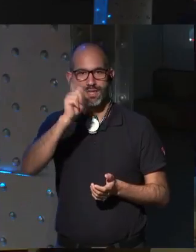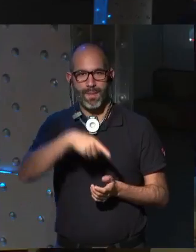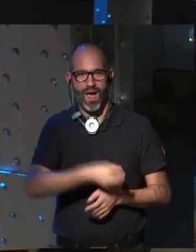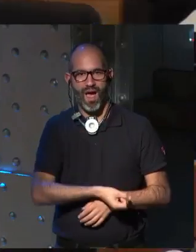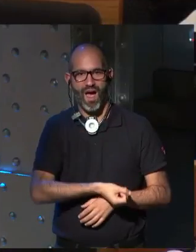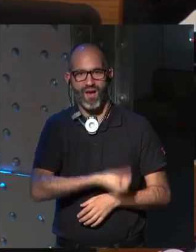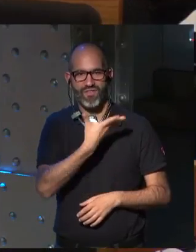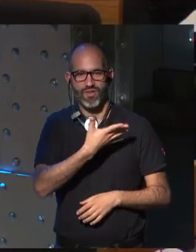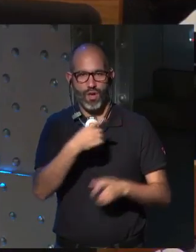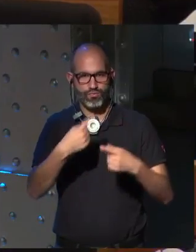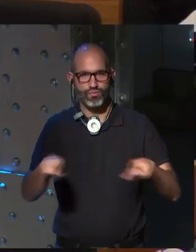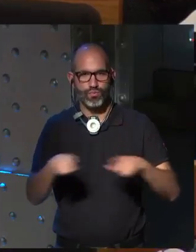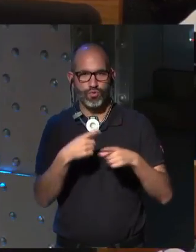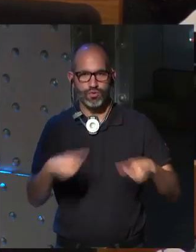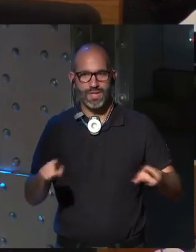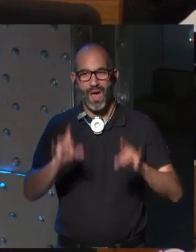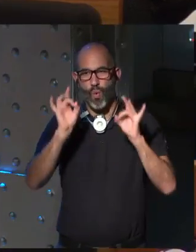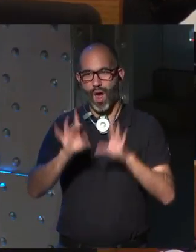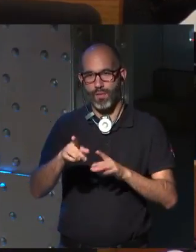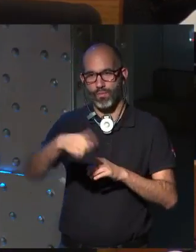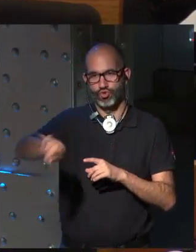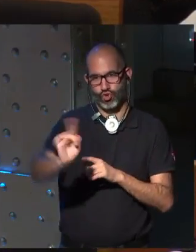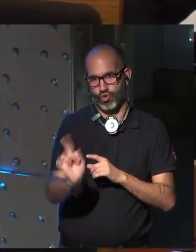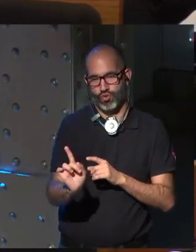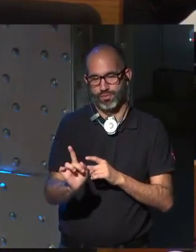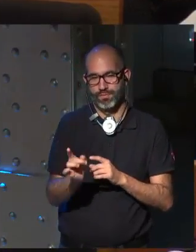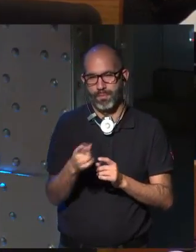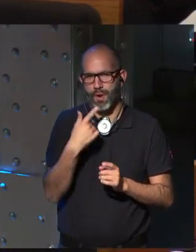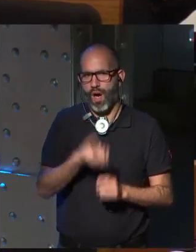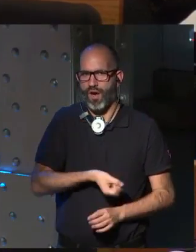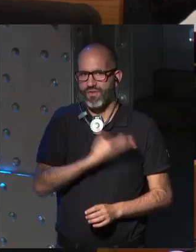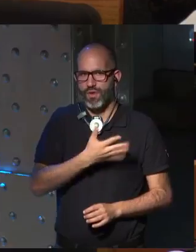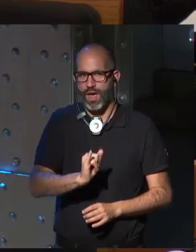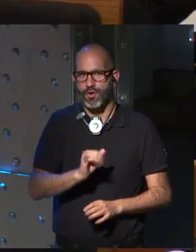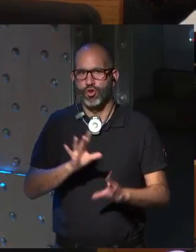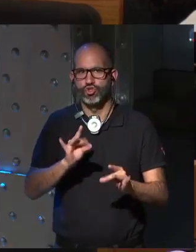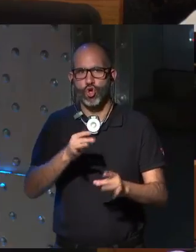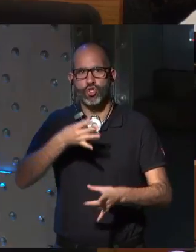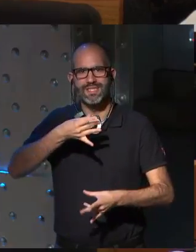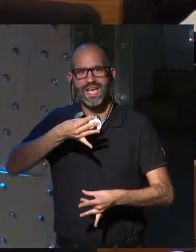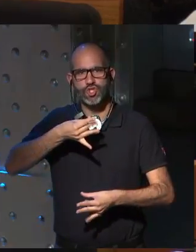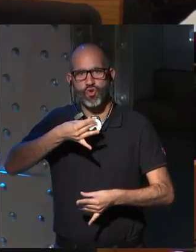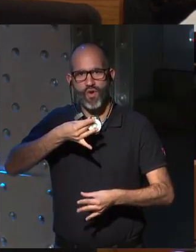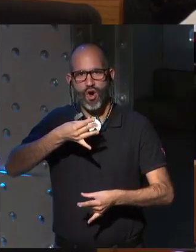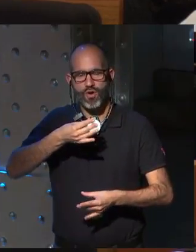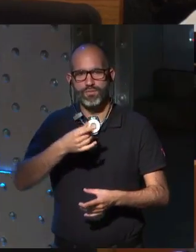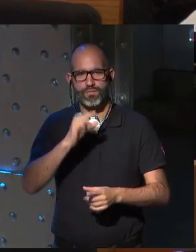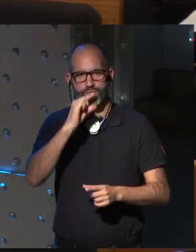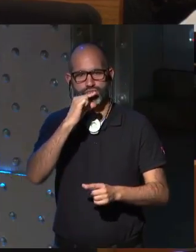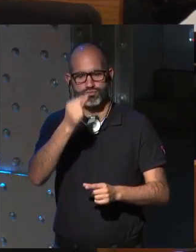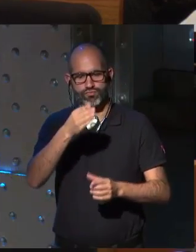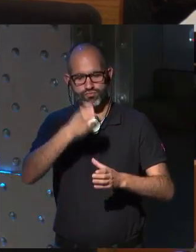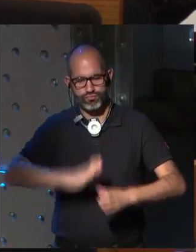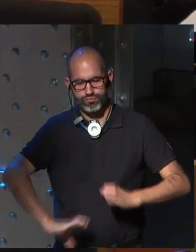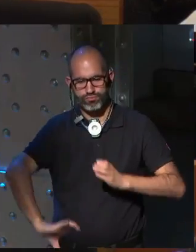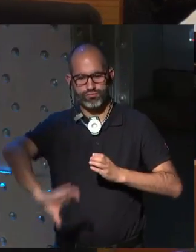I'm also a great fan of music, not as much as you are, obviously. I play saxophone, and I have